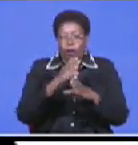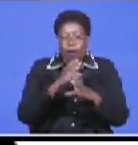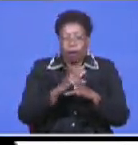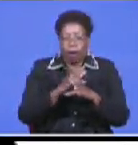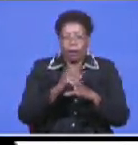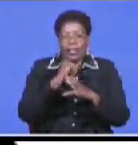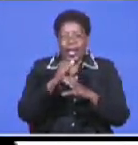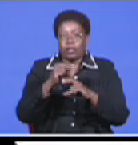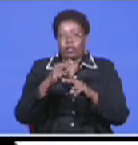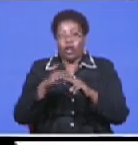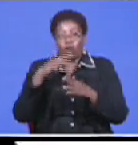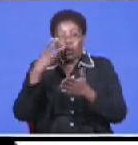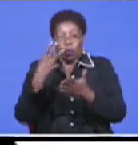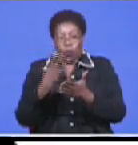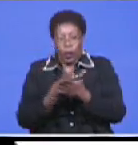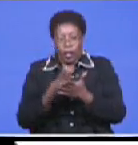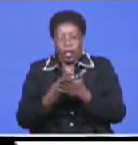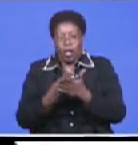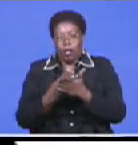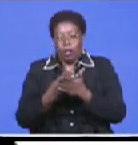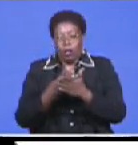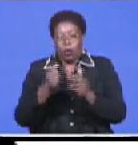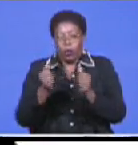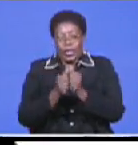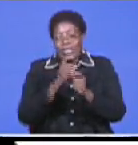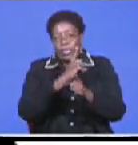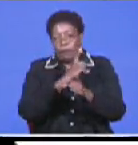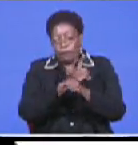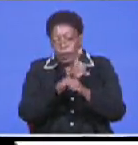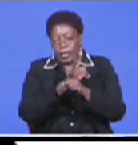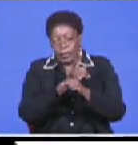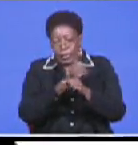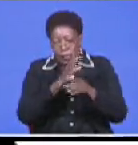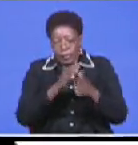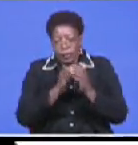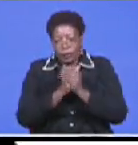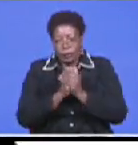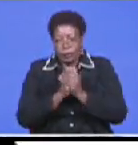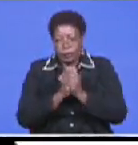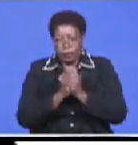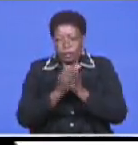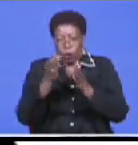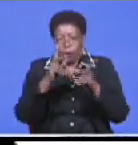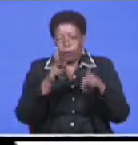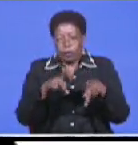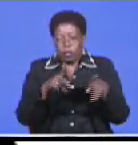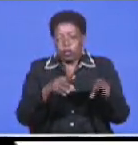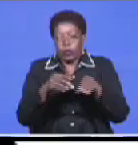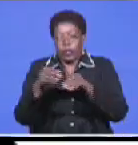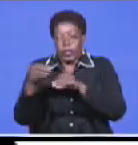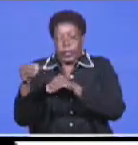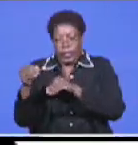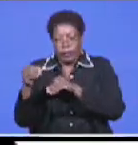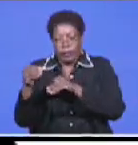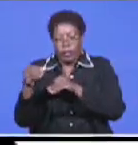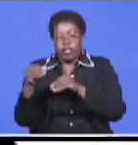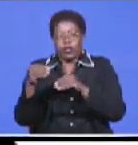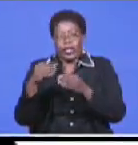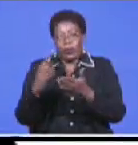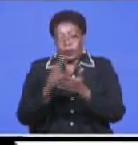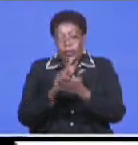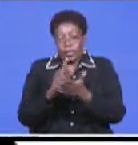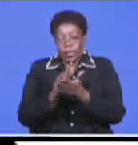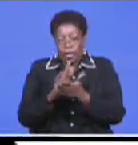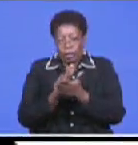with the defense, who vigorously objected, prompting jurors to be excused for legal discussions to take place in their absence. The trial